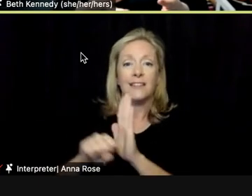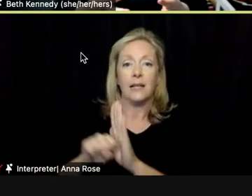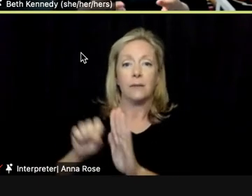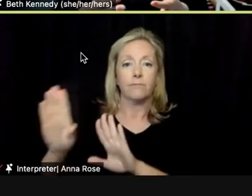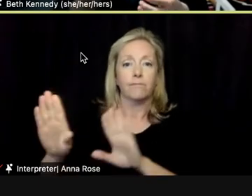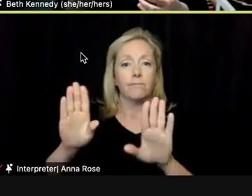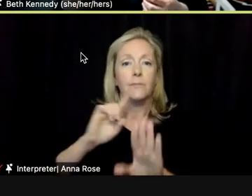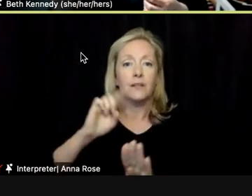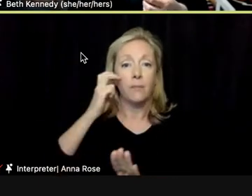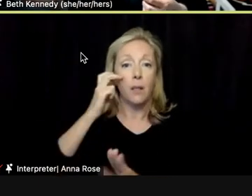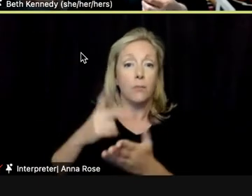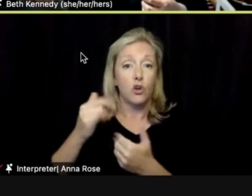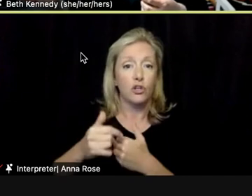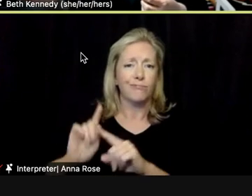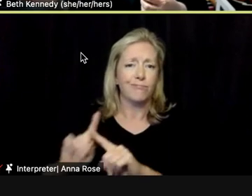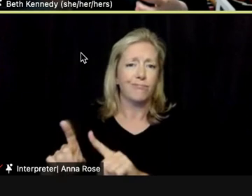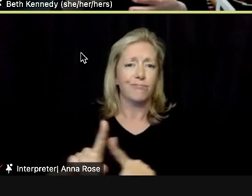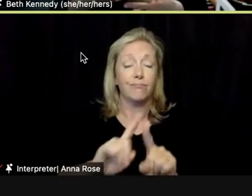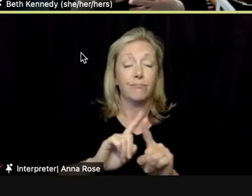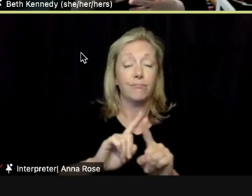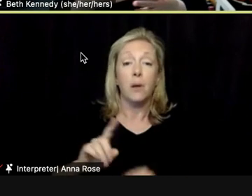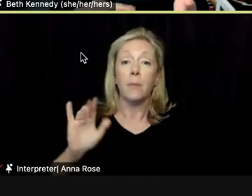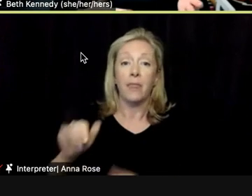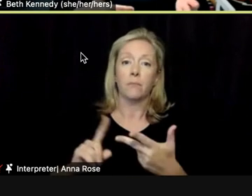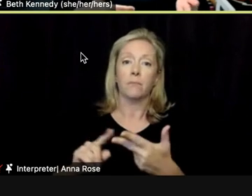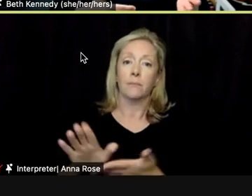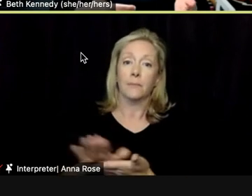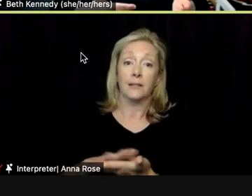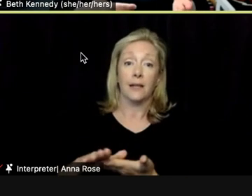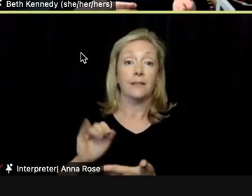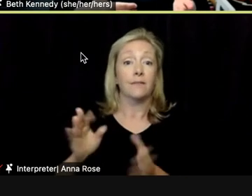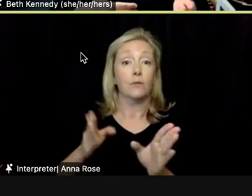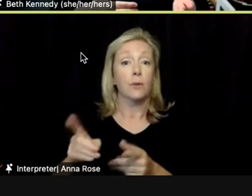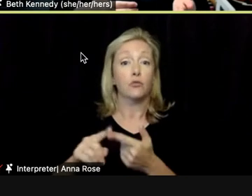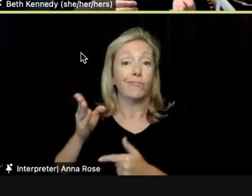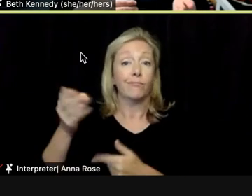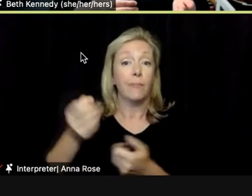that if you are going to do some advocacy, if you read through it,